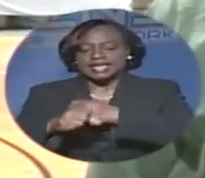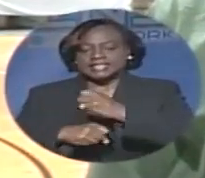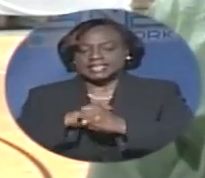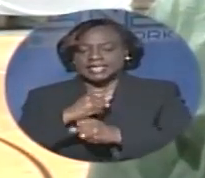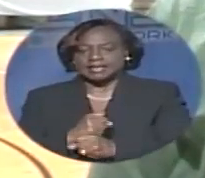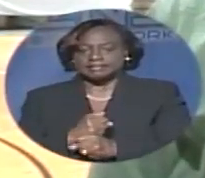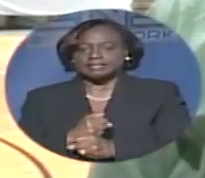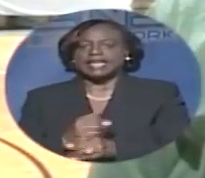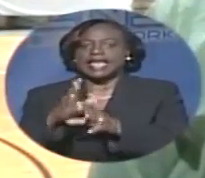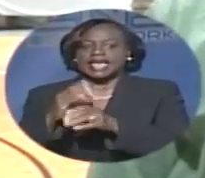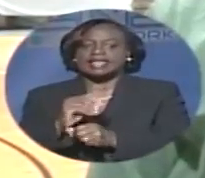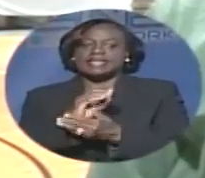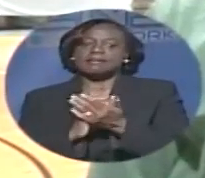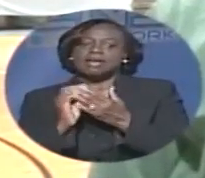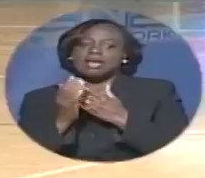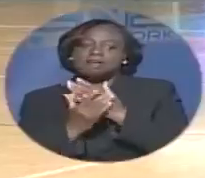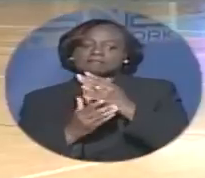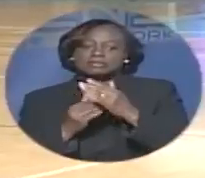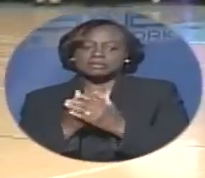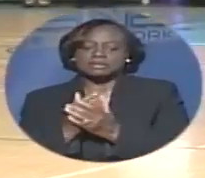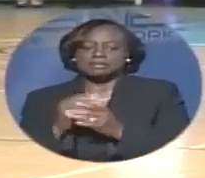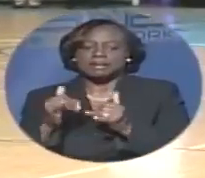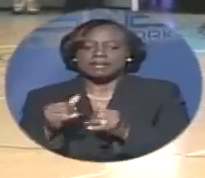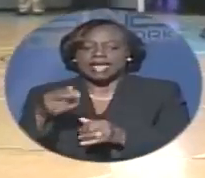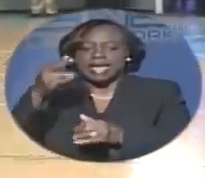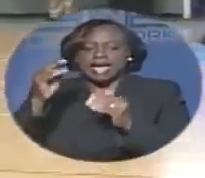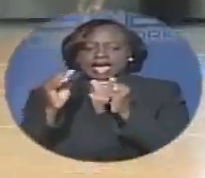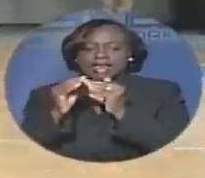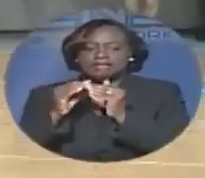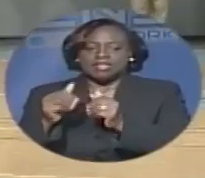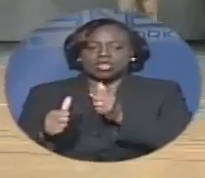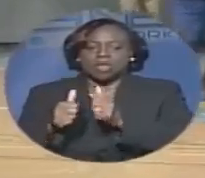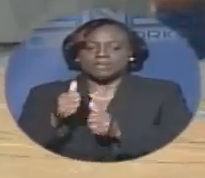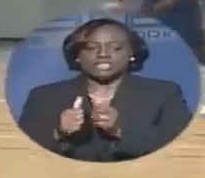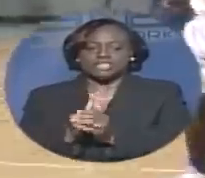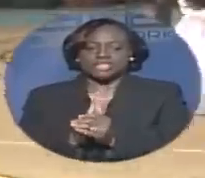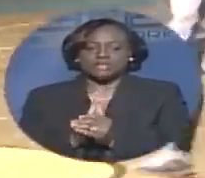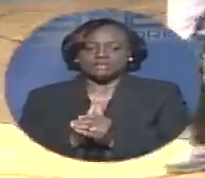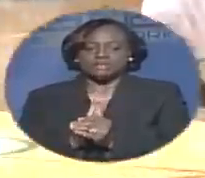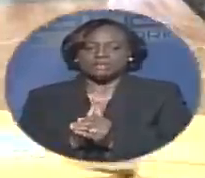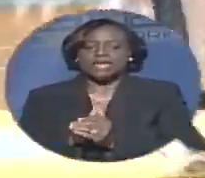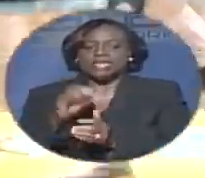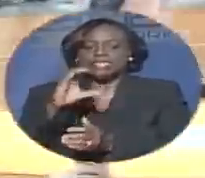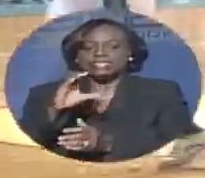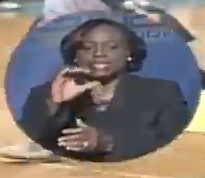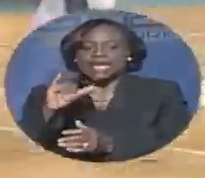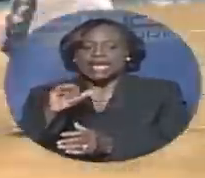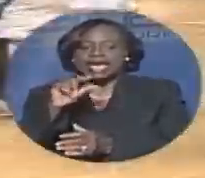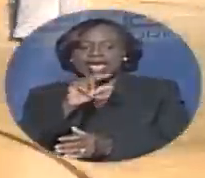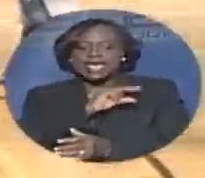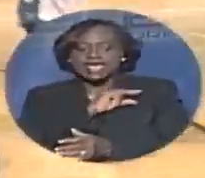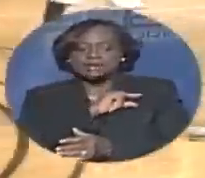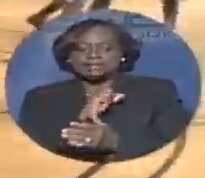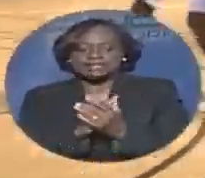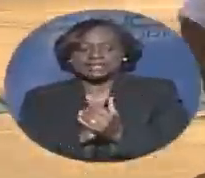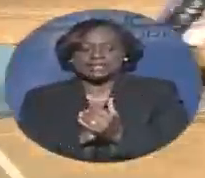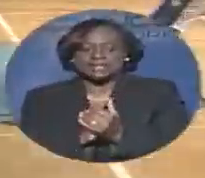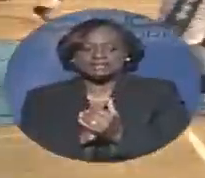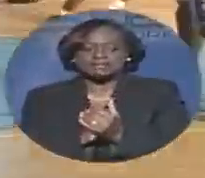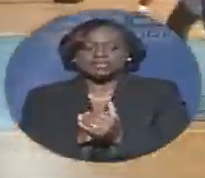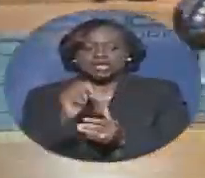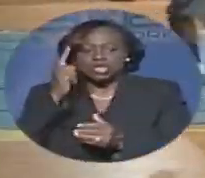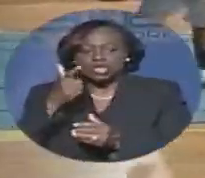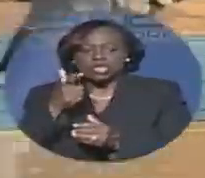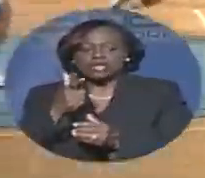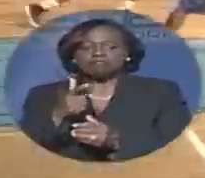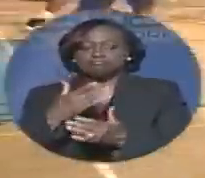comfortable playing against high-level competition. Then in the final game of the night, the C.I. Gibson Rattlers, hot off of a GSSA championship, looking sharp